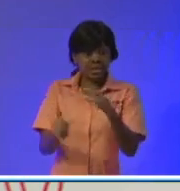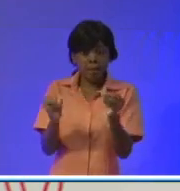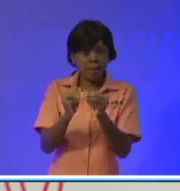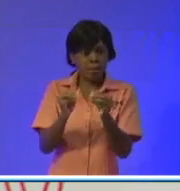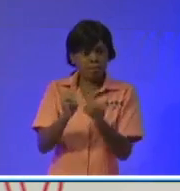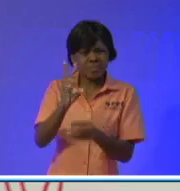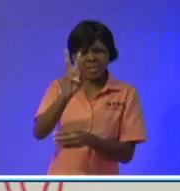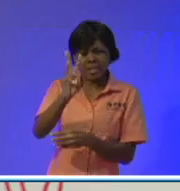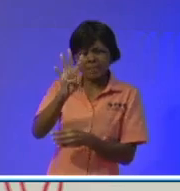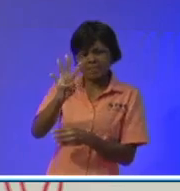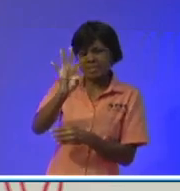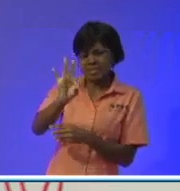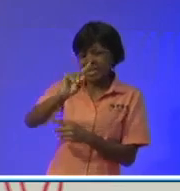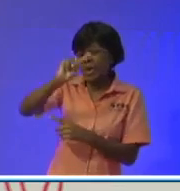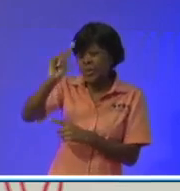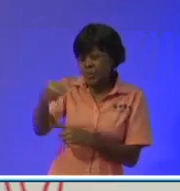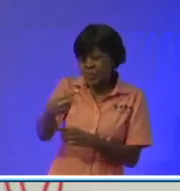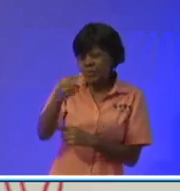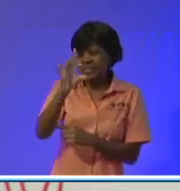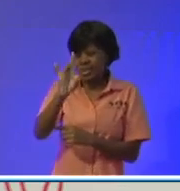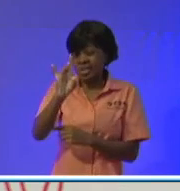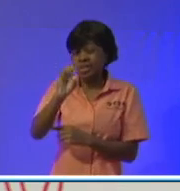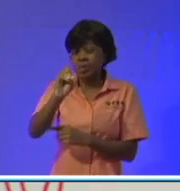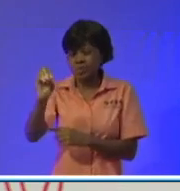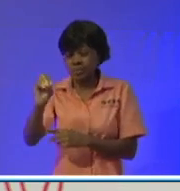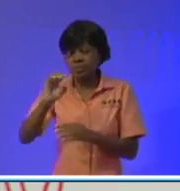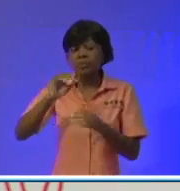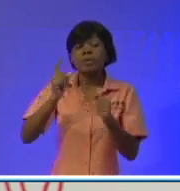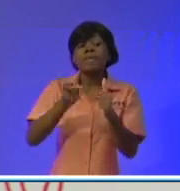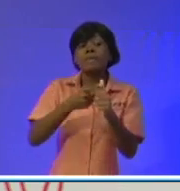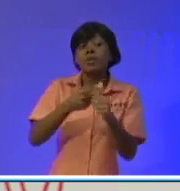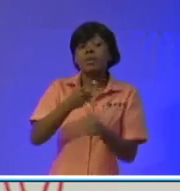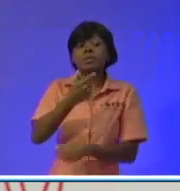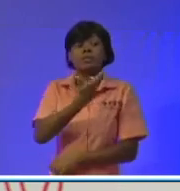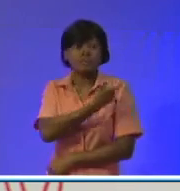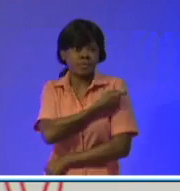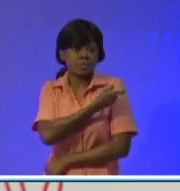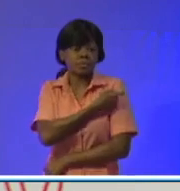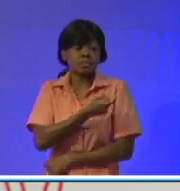649,300 have received their first shots, and